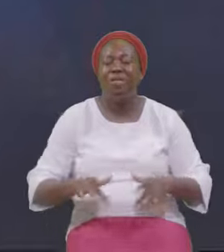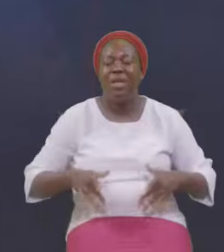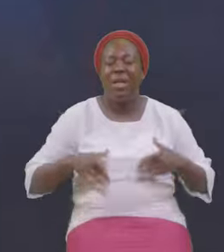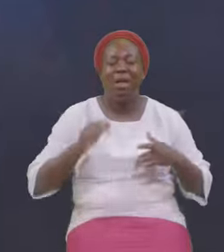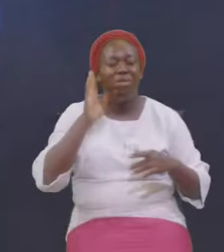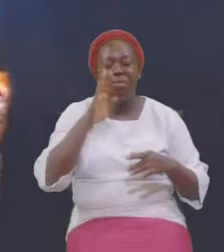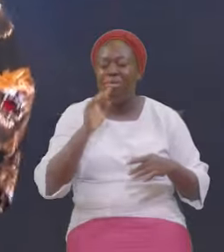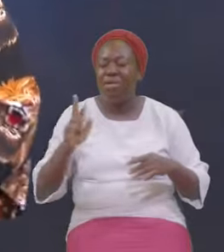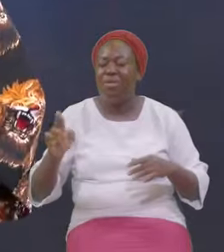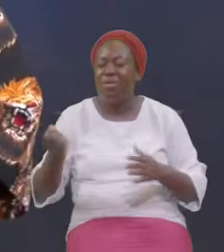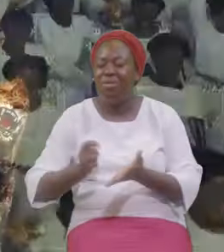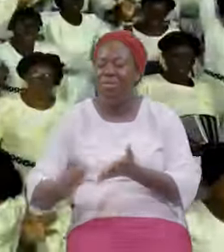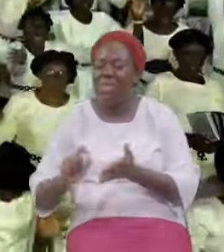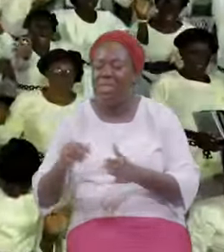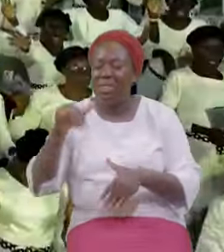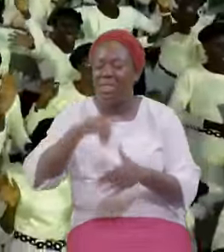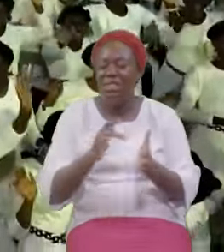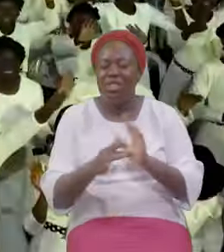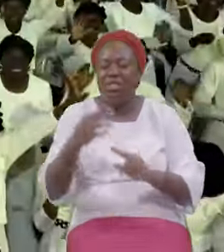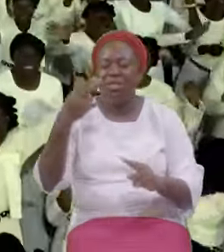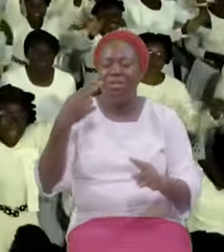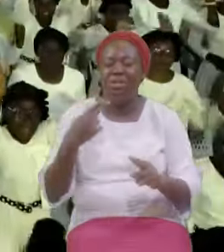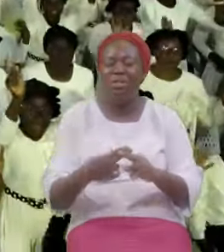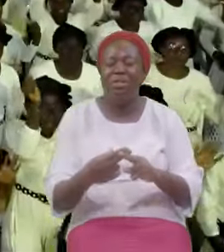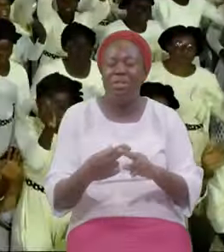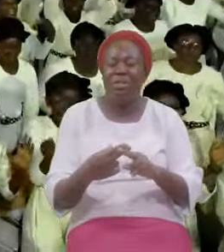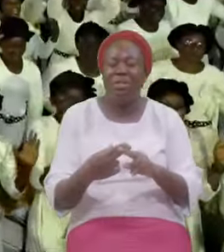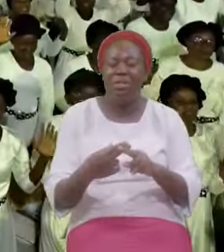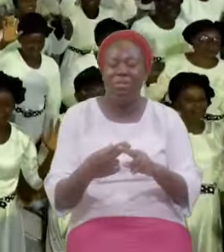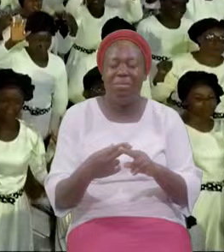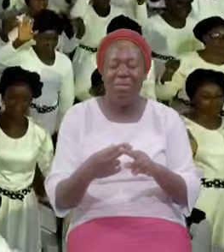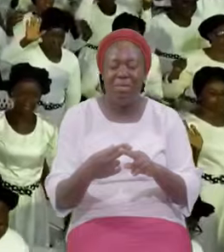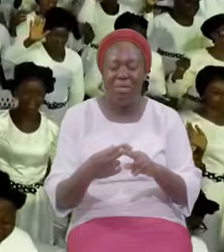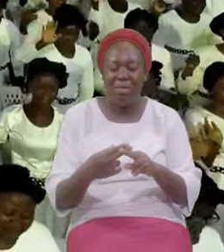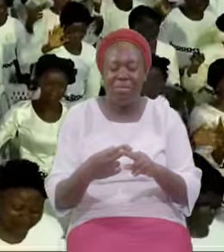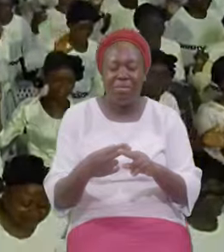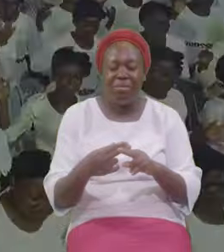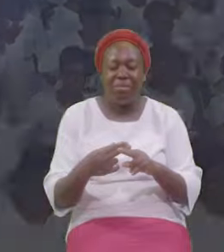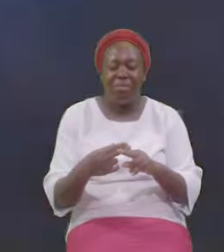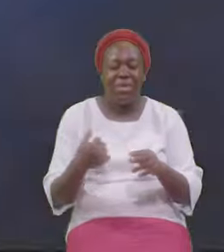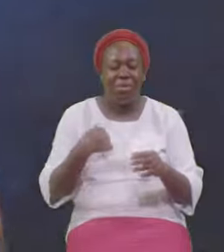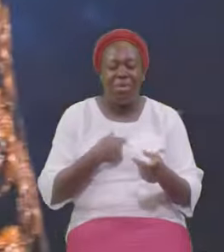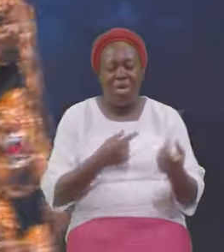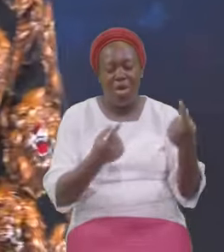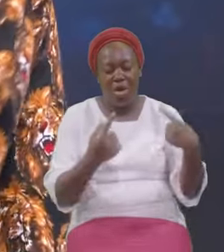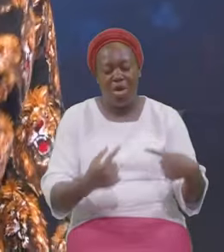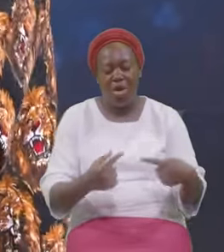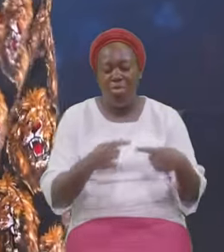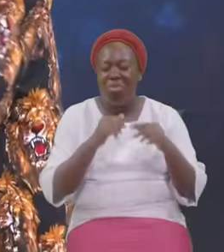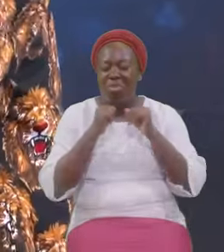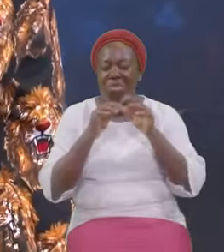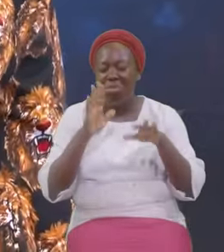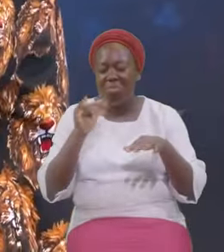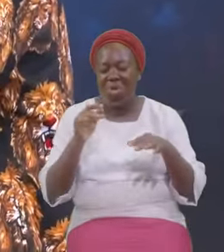rewritten in Jesus' name. We come not by merit, we